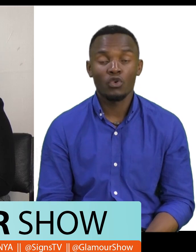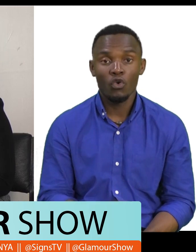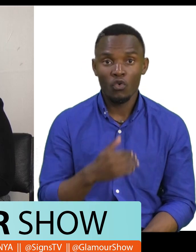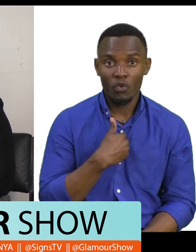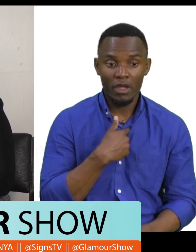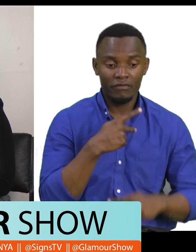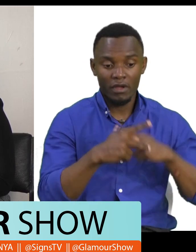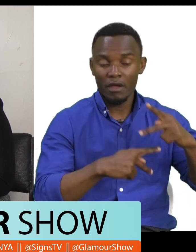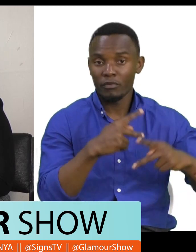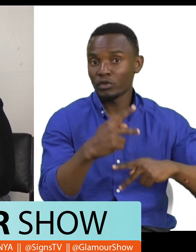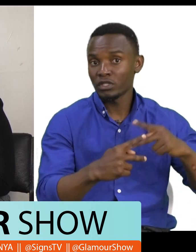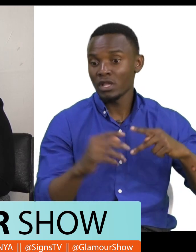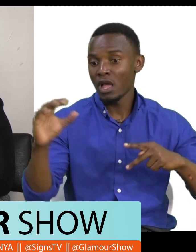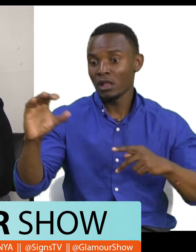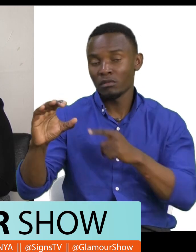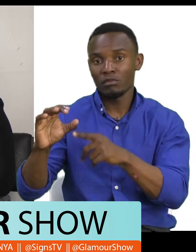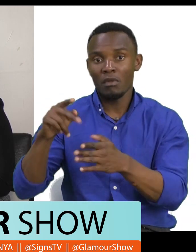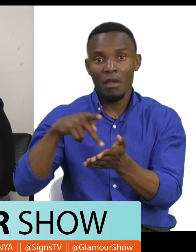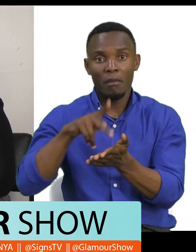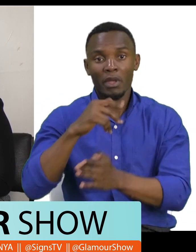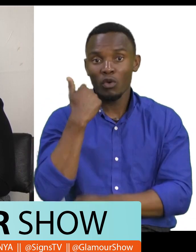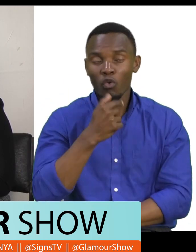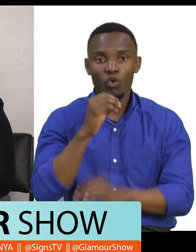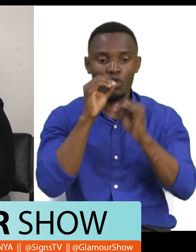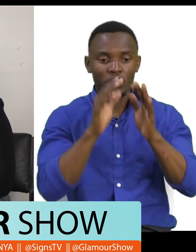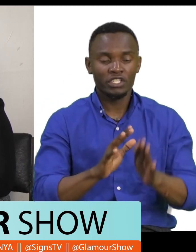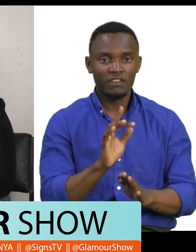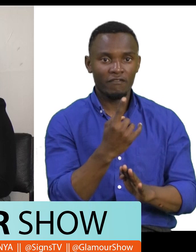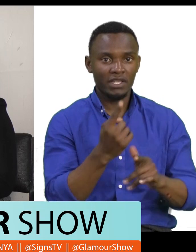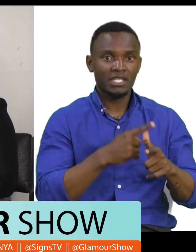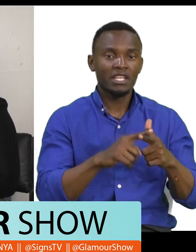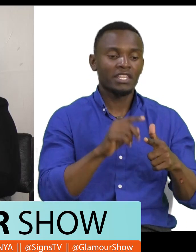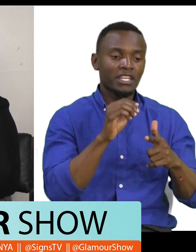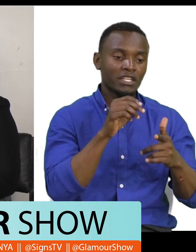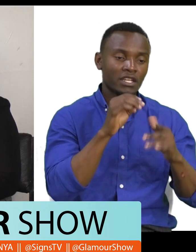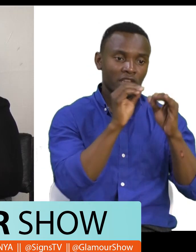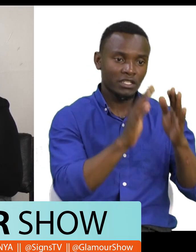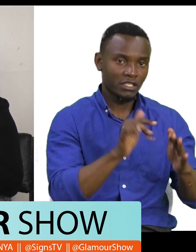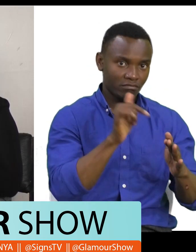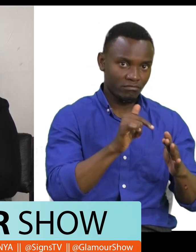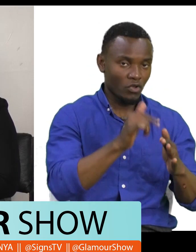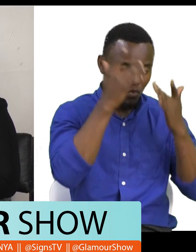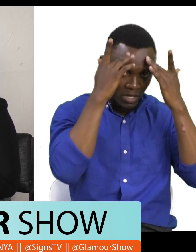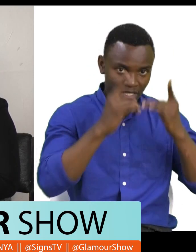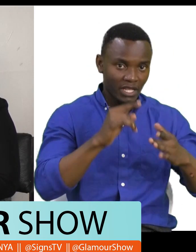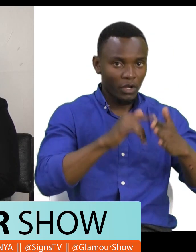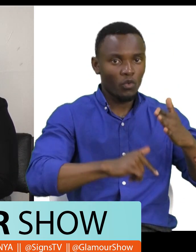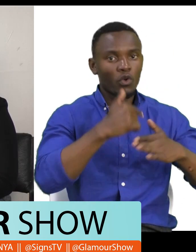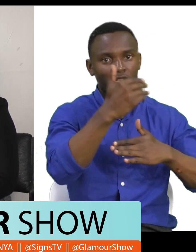It is a protocol, so he has to pay first the teacher, and then the teacher will see what to do